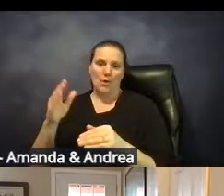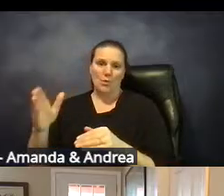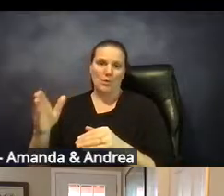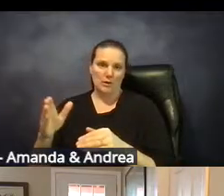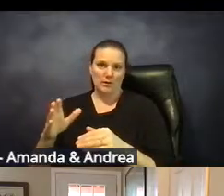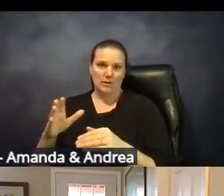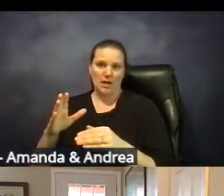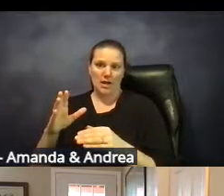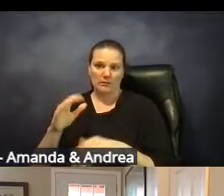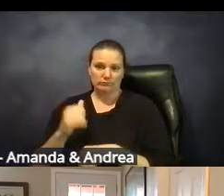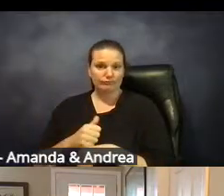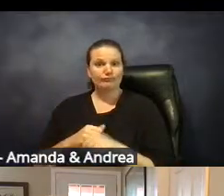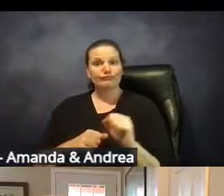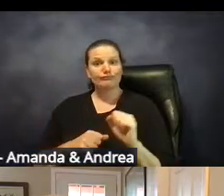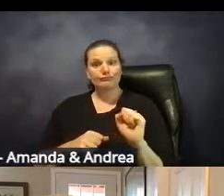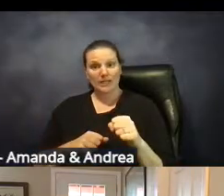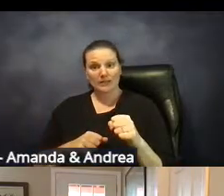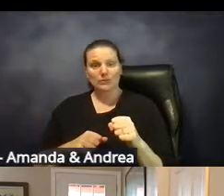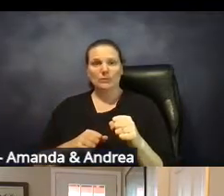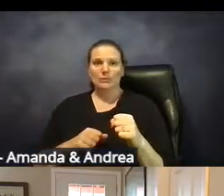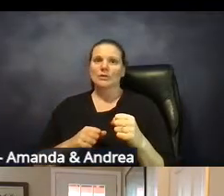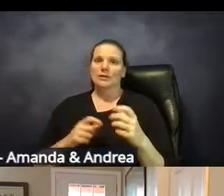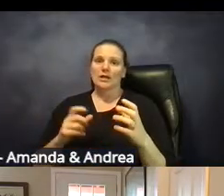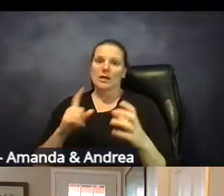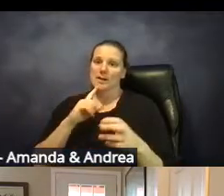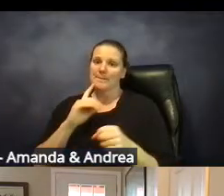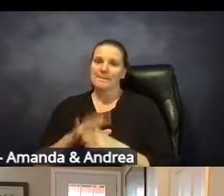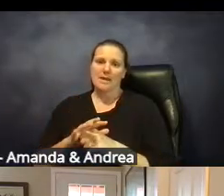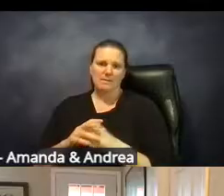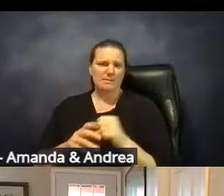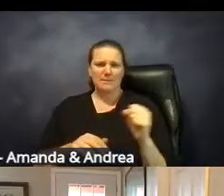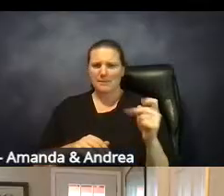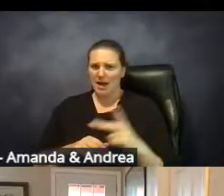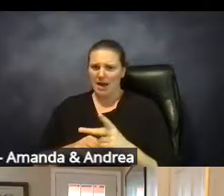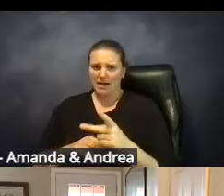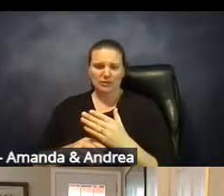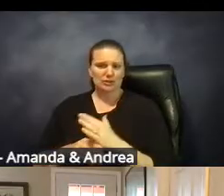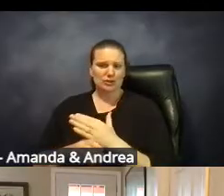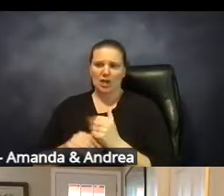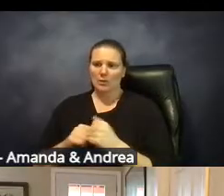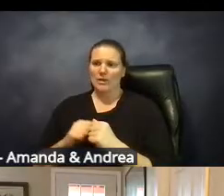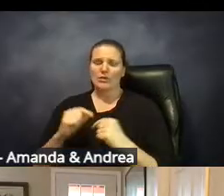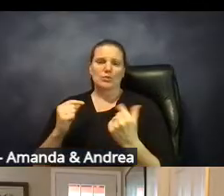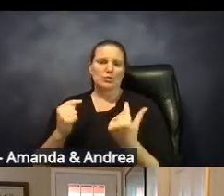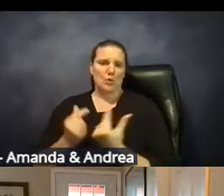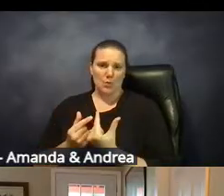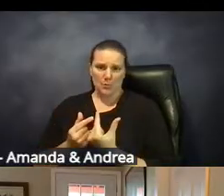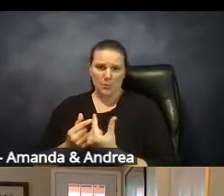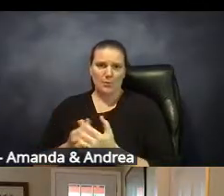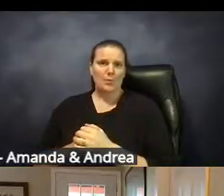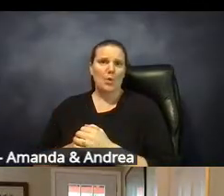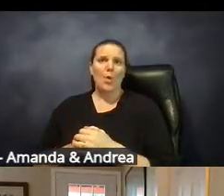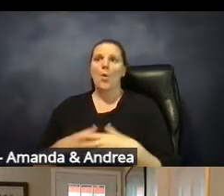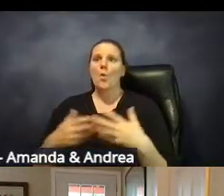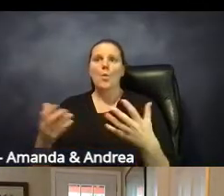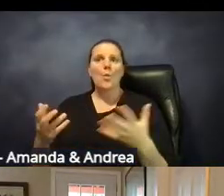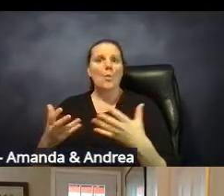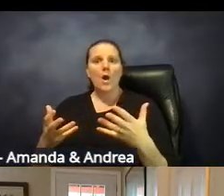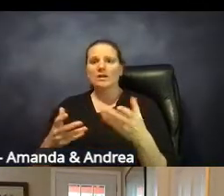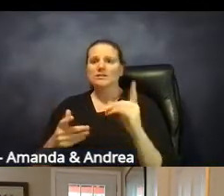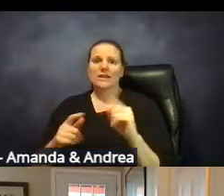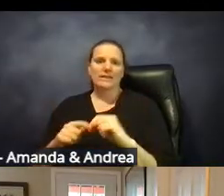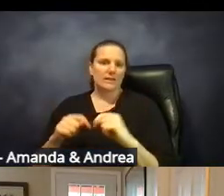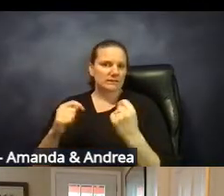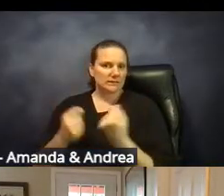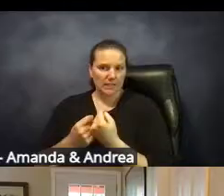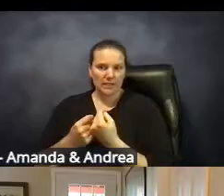a set. Yes, we can commit certainly to coming back and sharing with the group what did the team